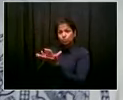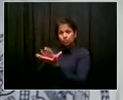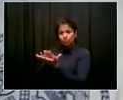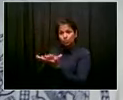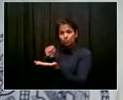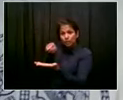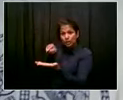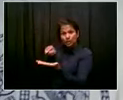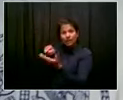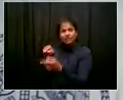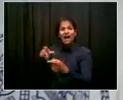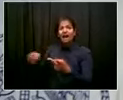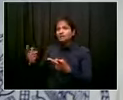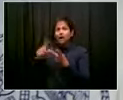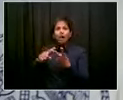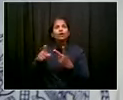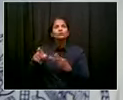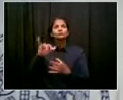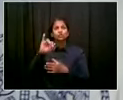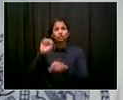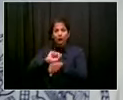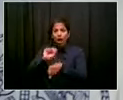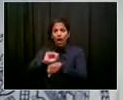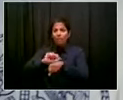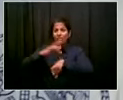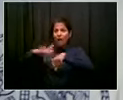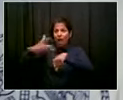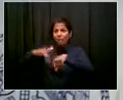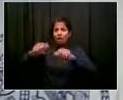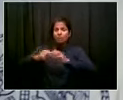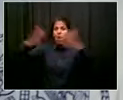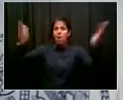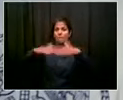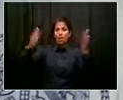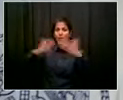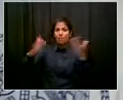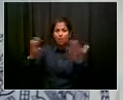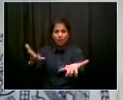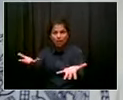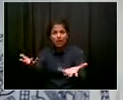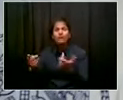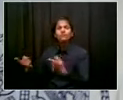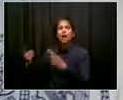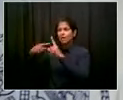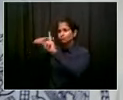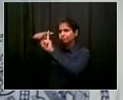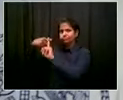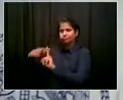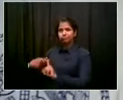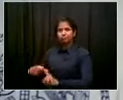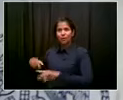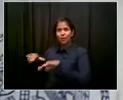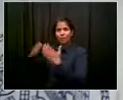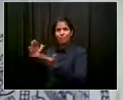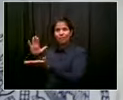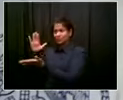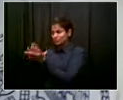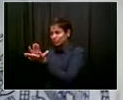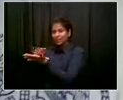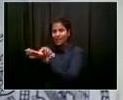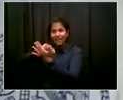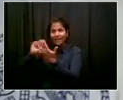is public safety we need help from washington we need help from albany and we're going to do everything in our power here to turn this corner